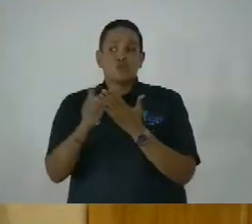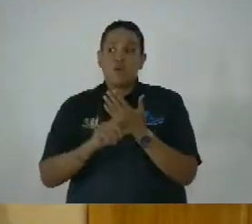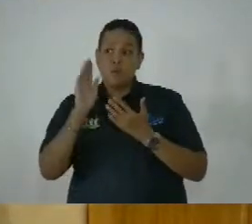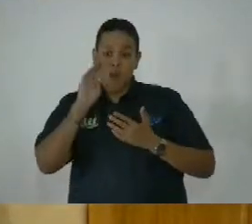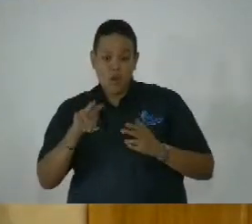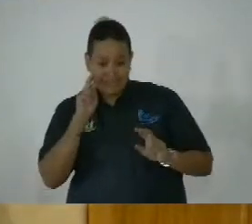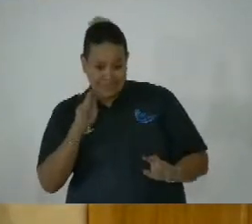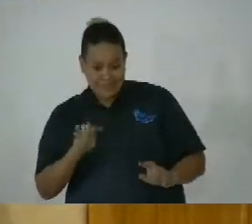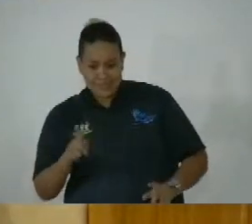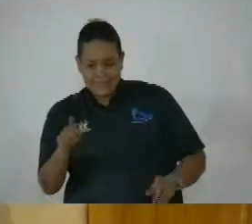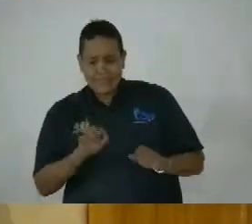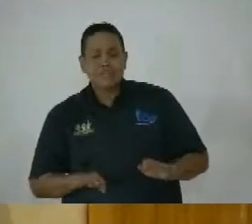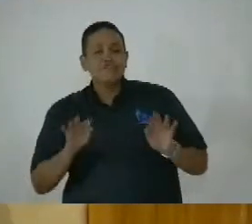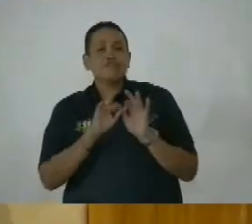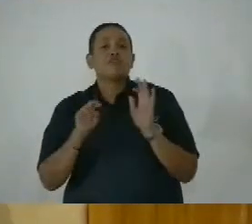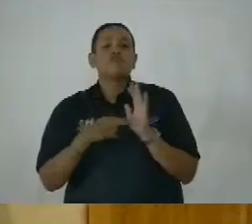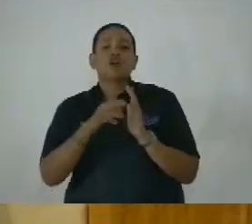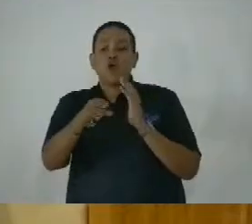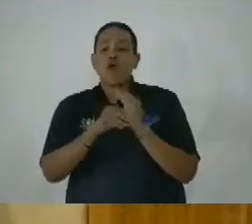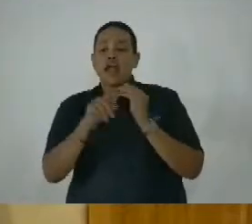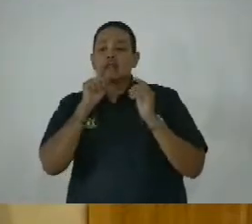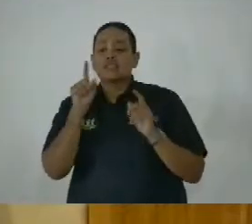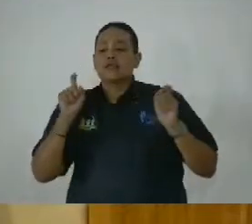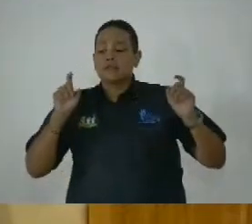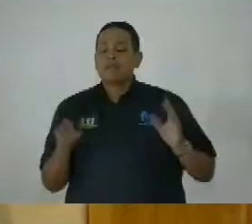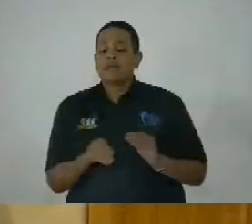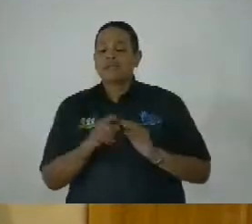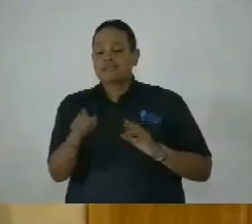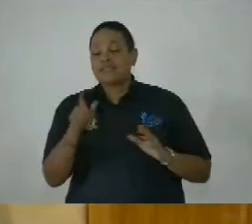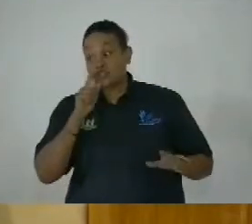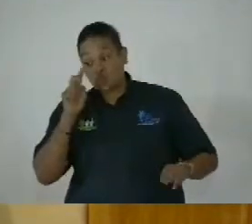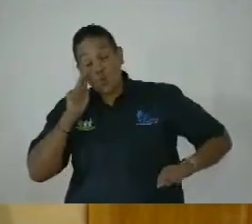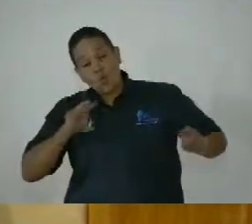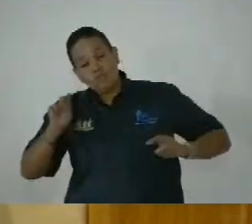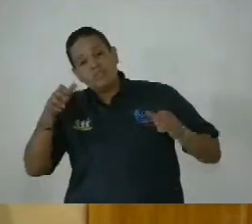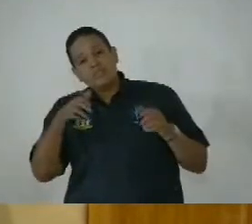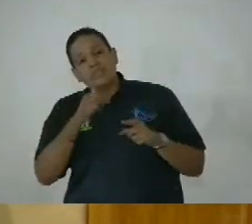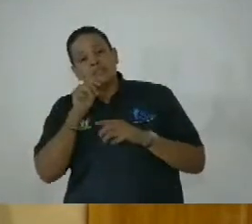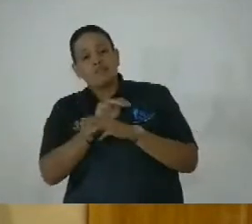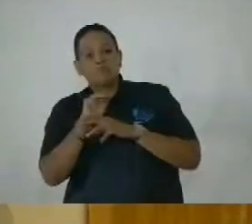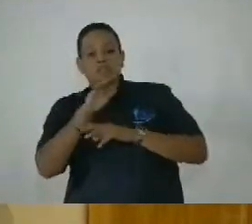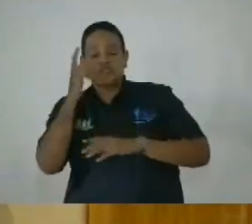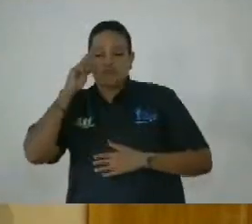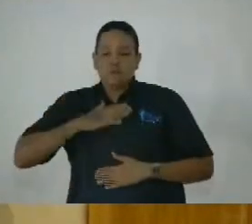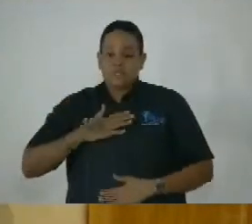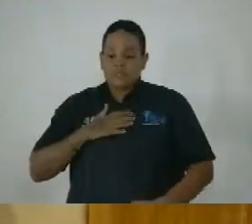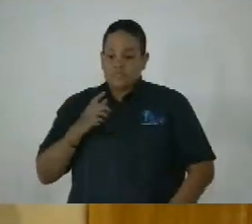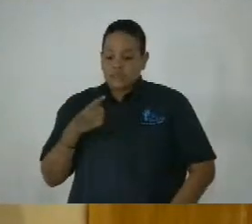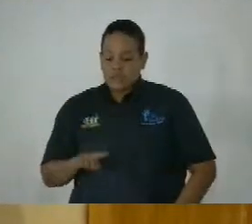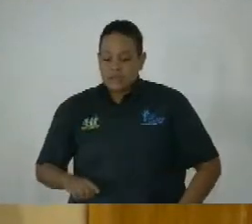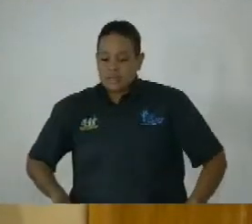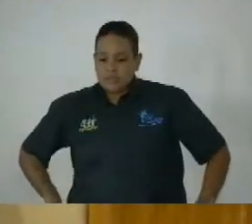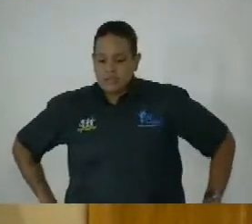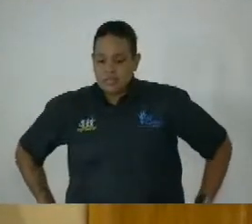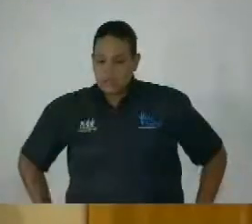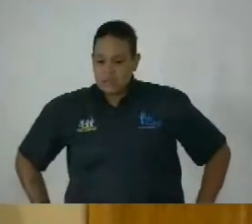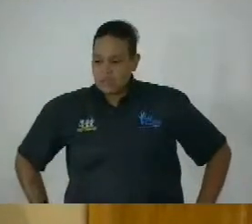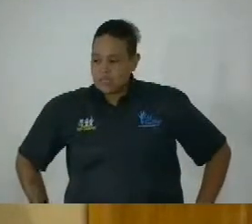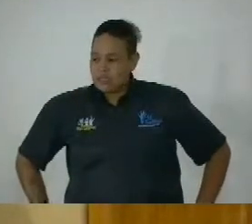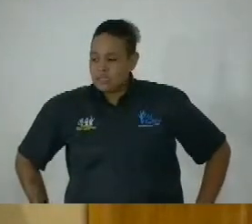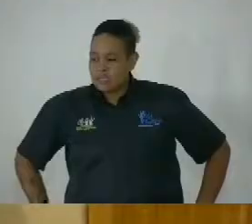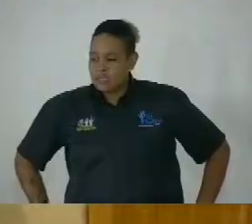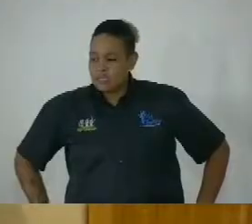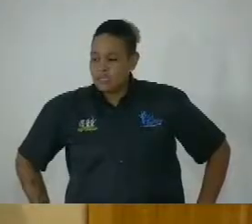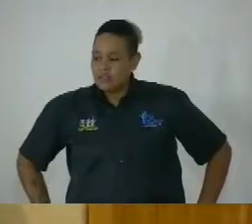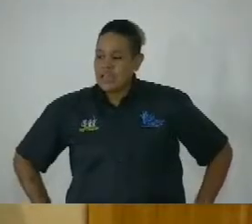She has played a critical role as she manages that section, as she oversees that section of the ministry on my behalf. Every step we